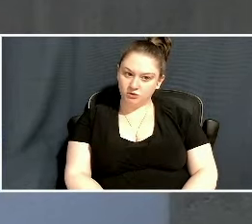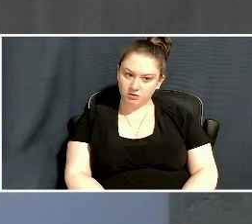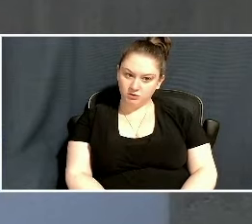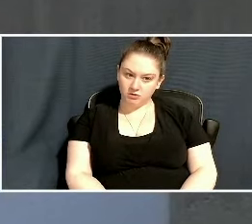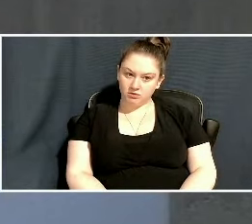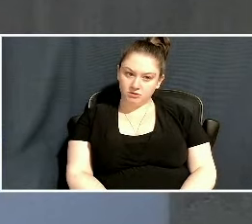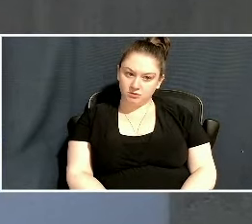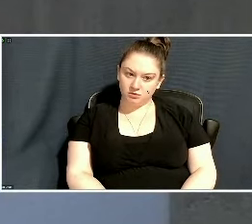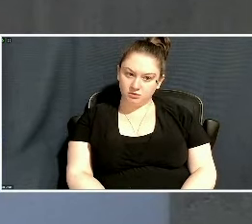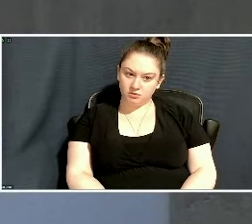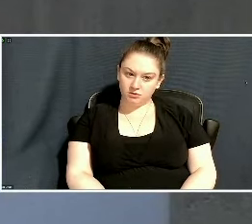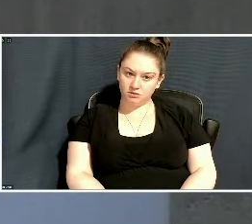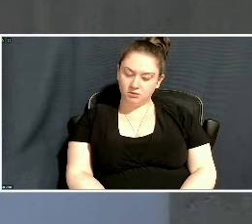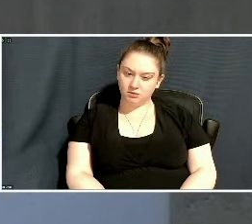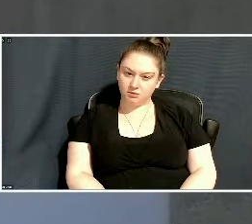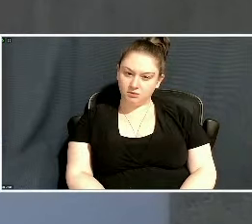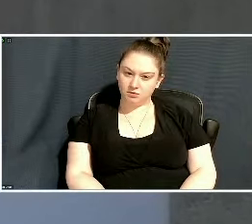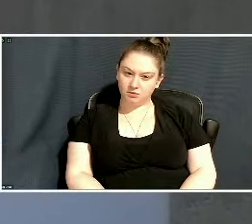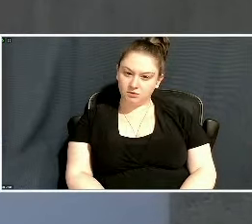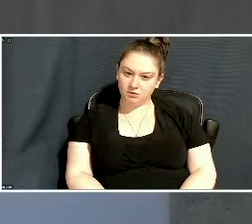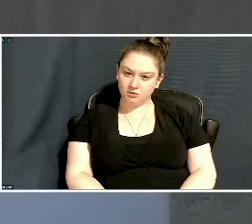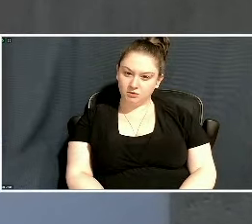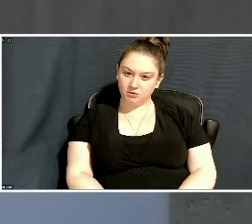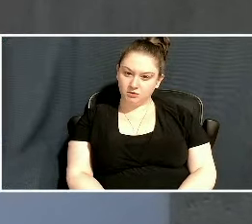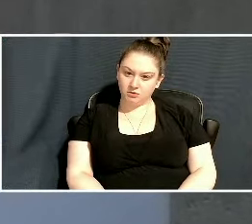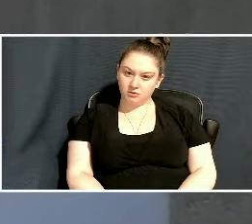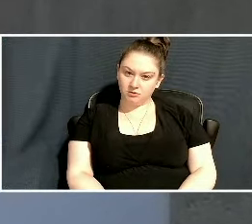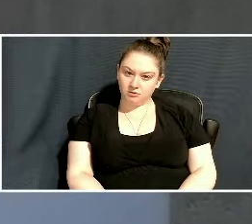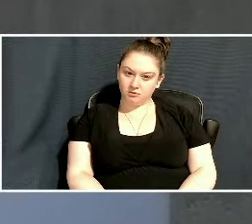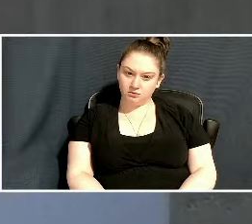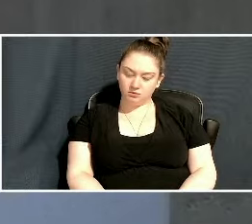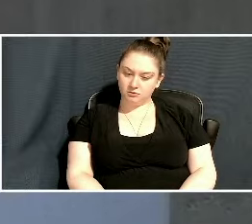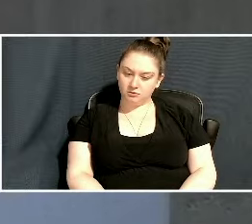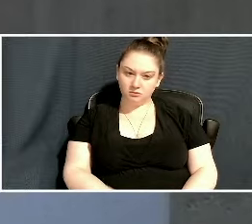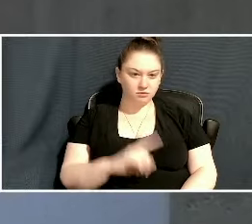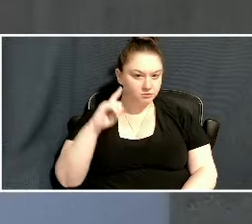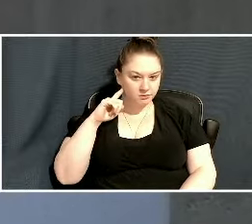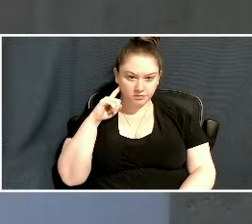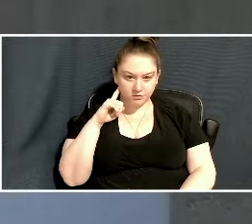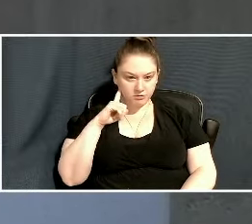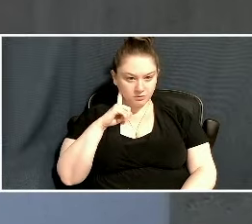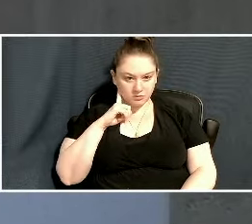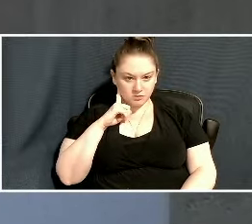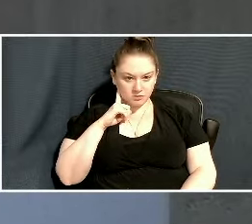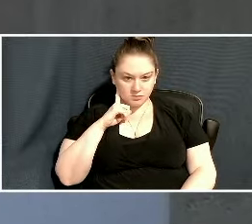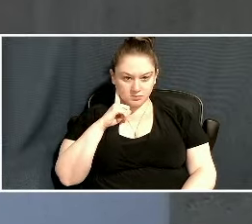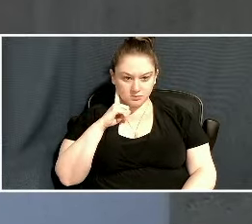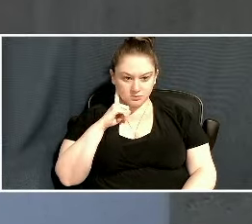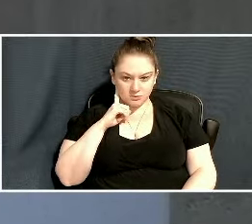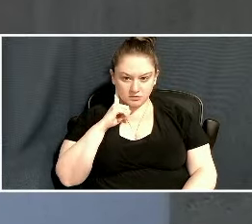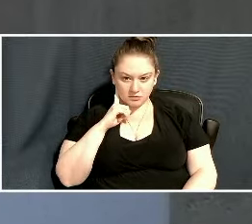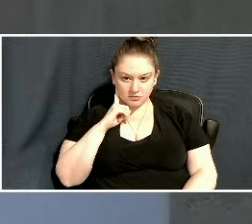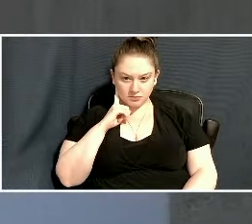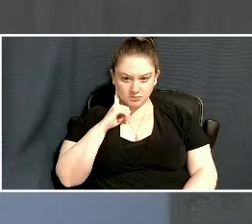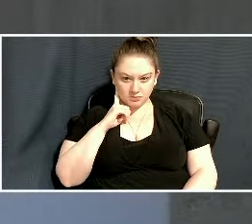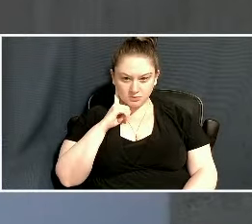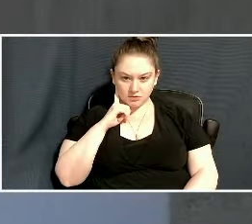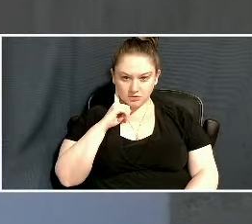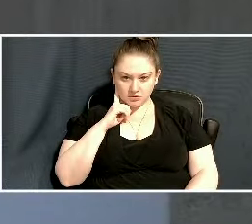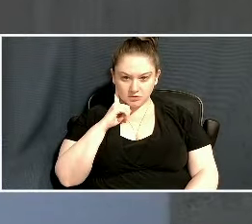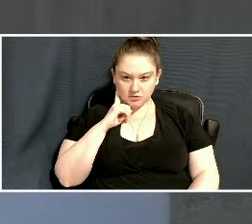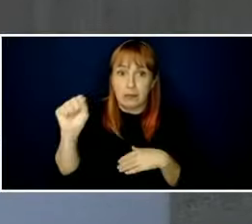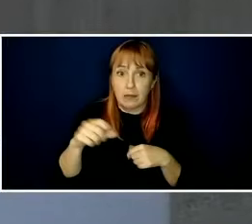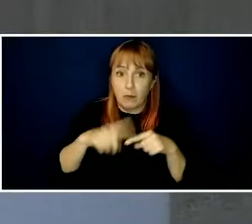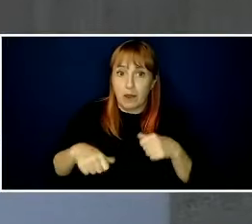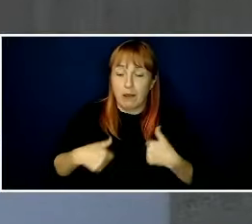talk about the bed bugs here in Salem. There's a problem. It's an epidemic, and it's so uninhabitable.